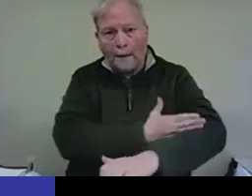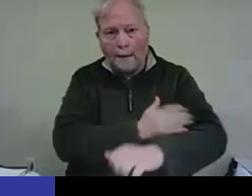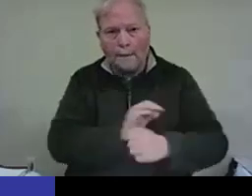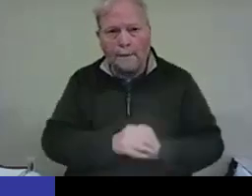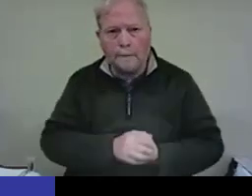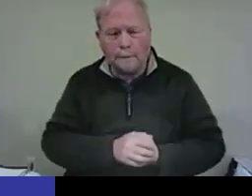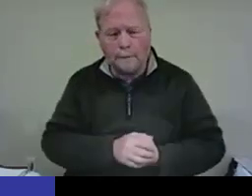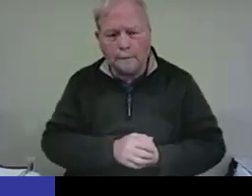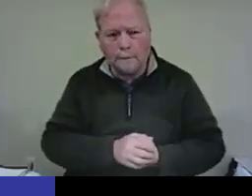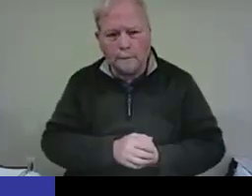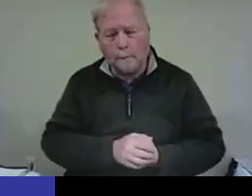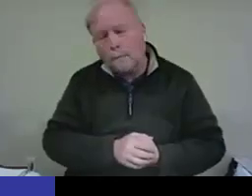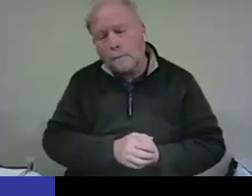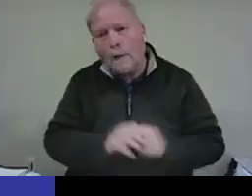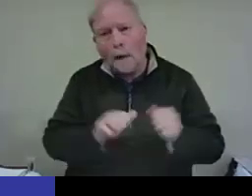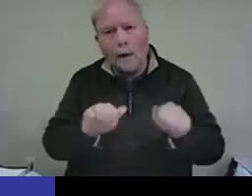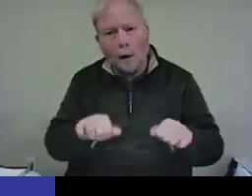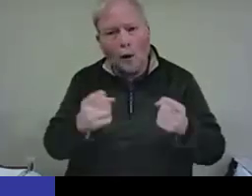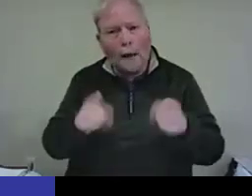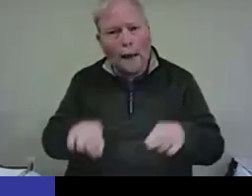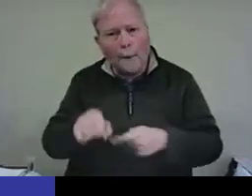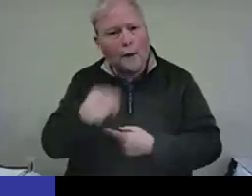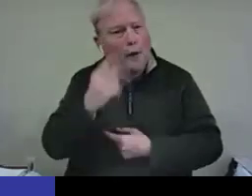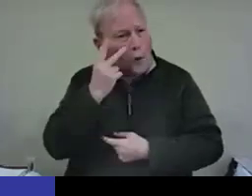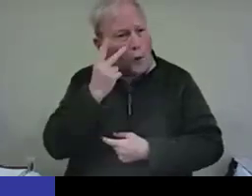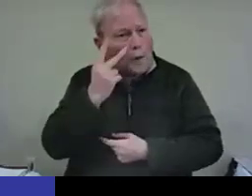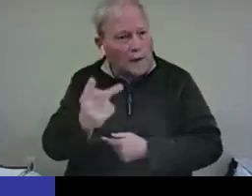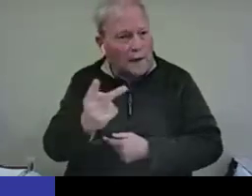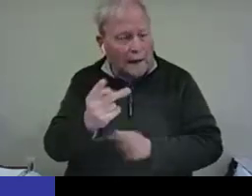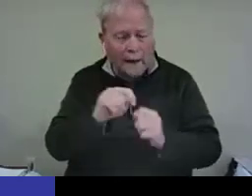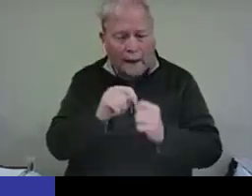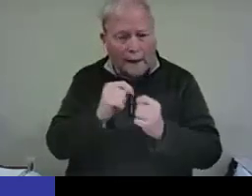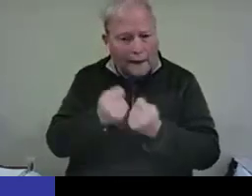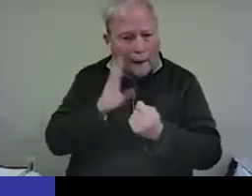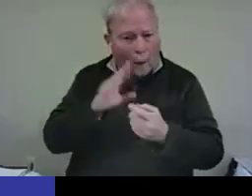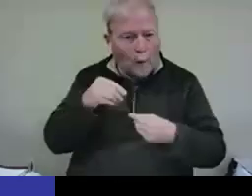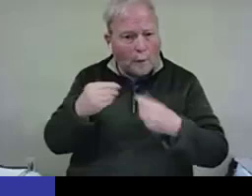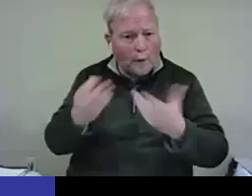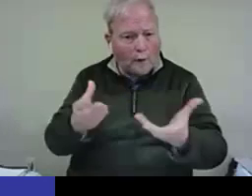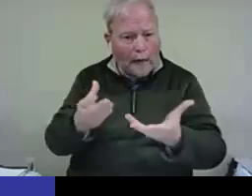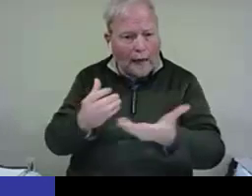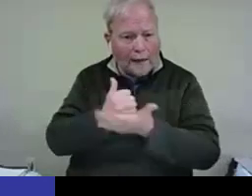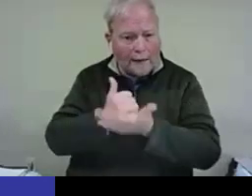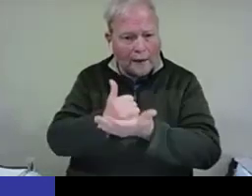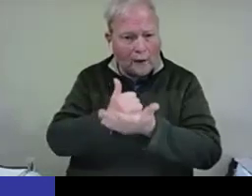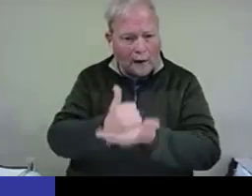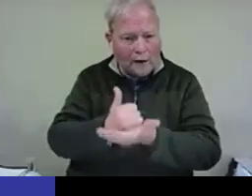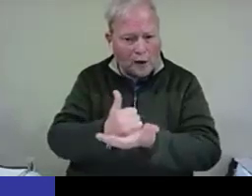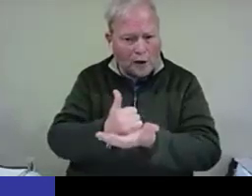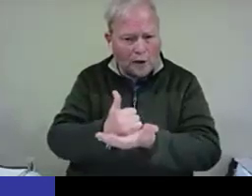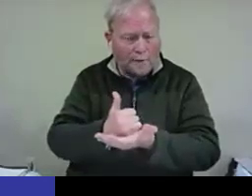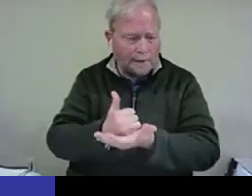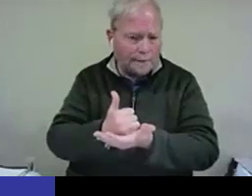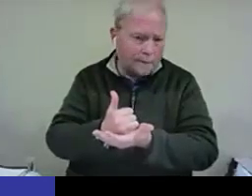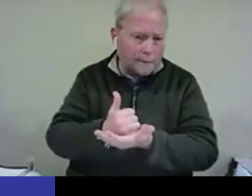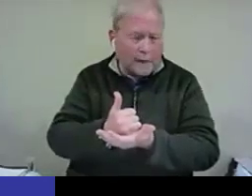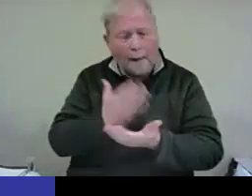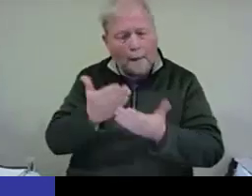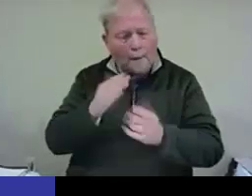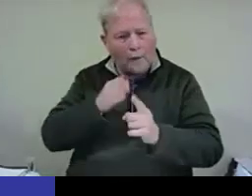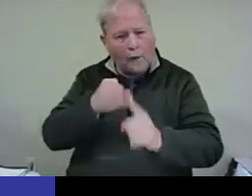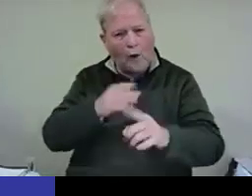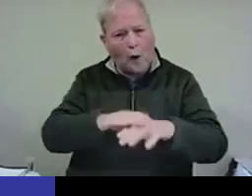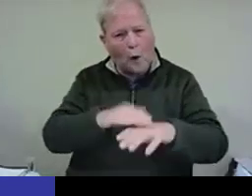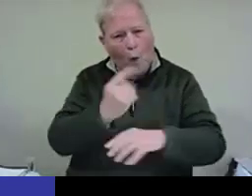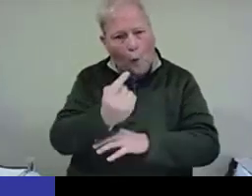an intervention that's directly targeted at one of the characteristics of emotional behavioral disability to the point